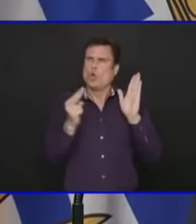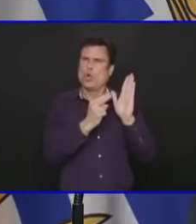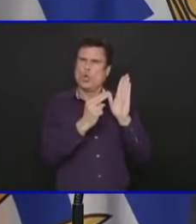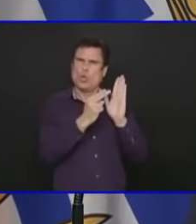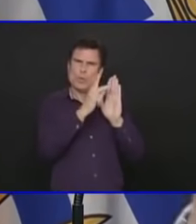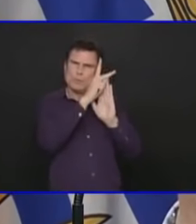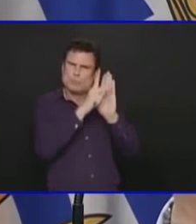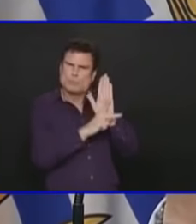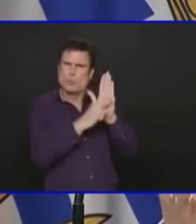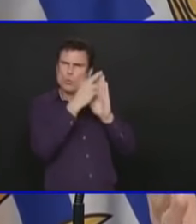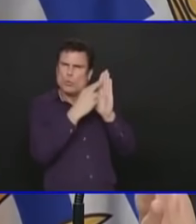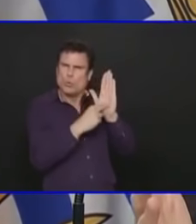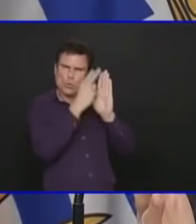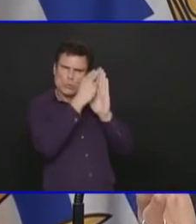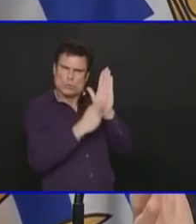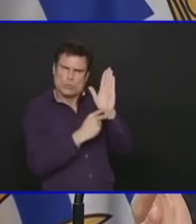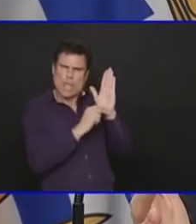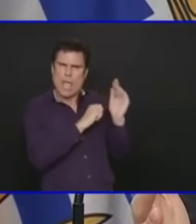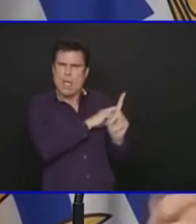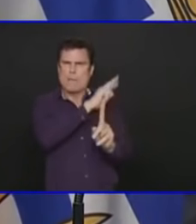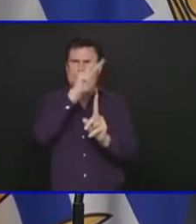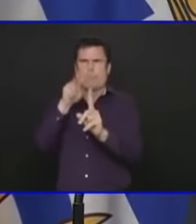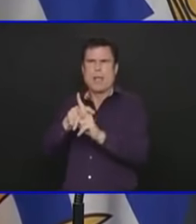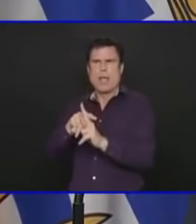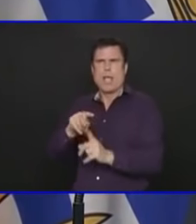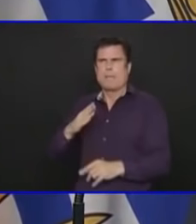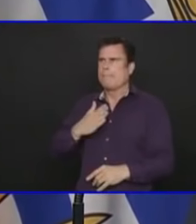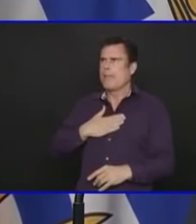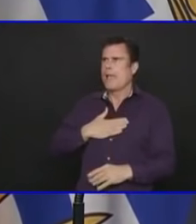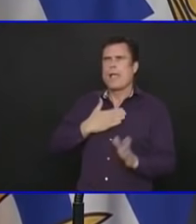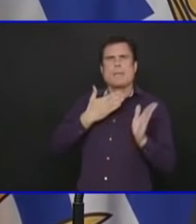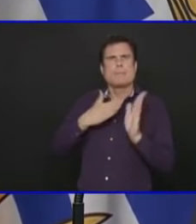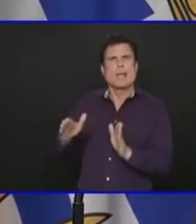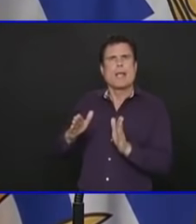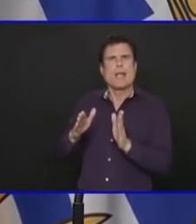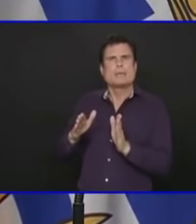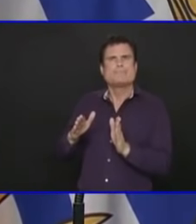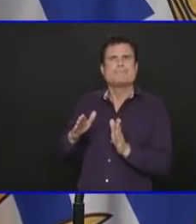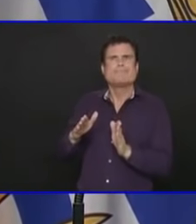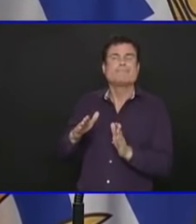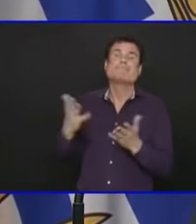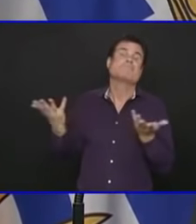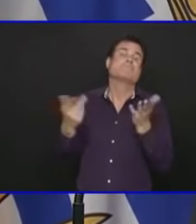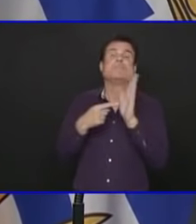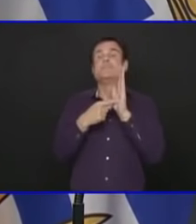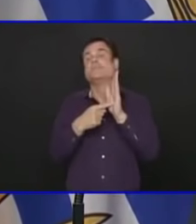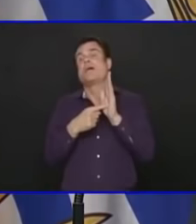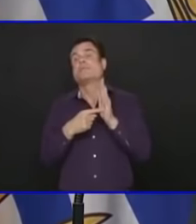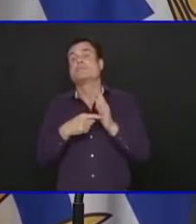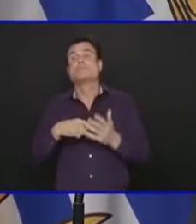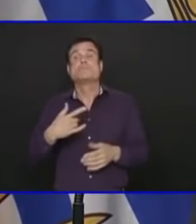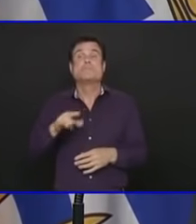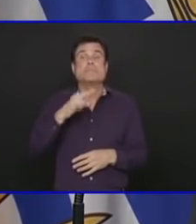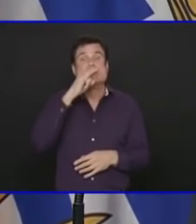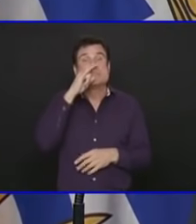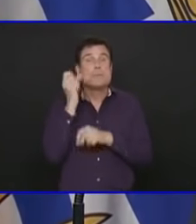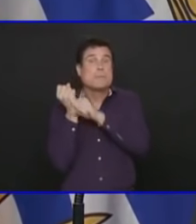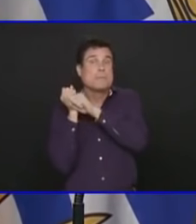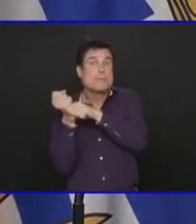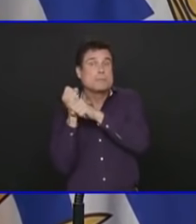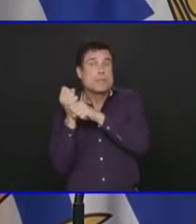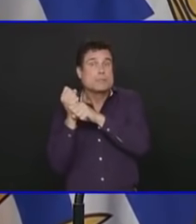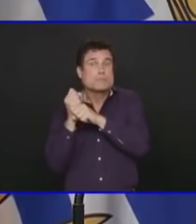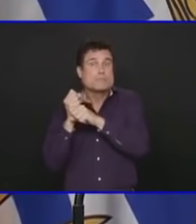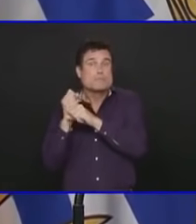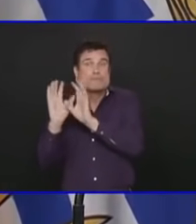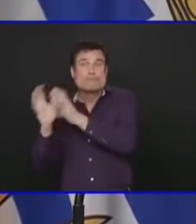for example, but it'll look different this summer. I think that one of the other things that I think it's important to recognize is